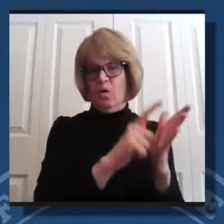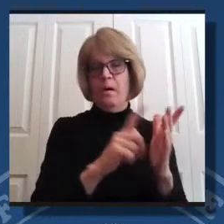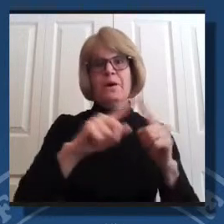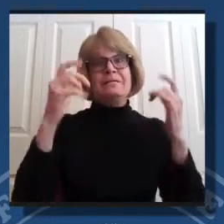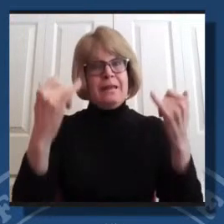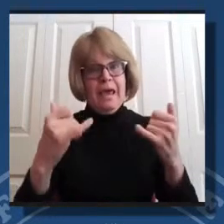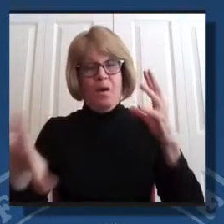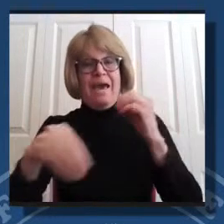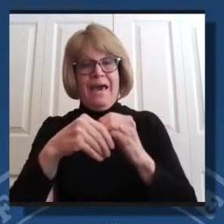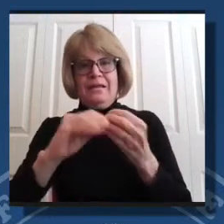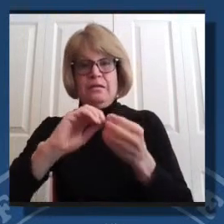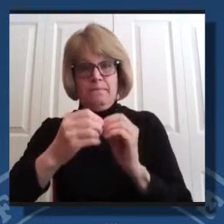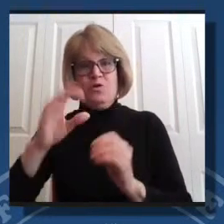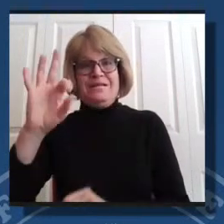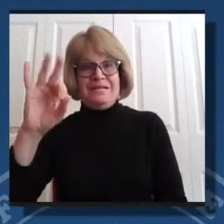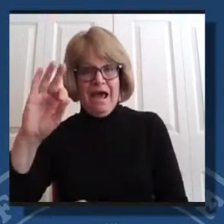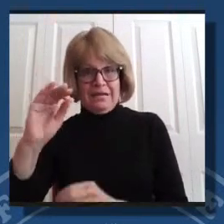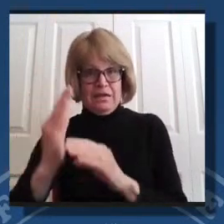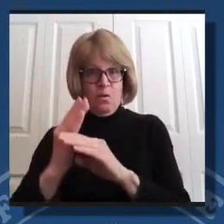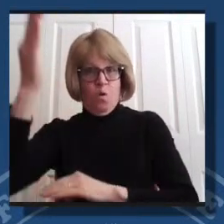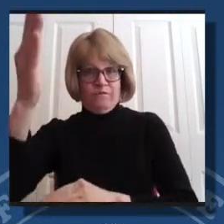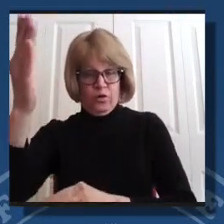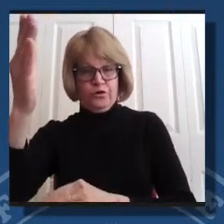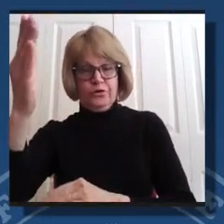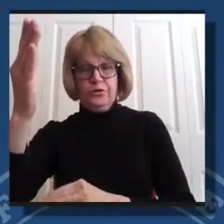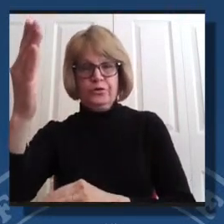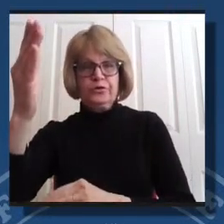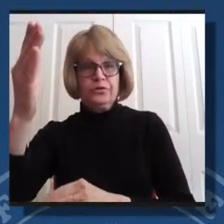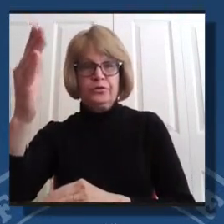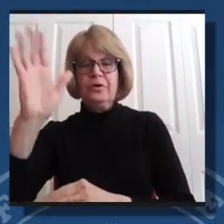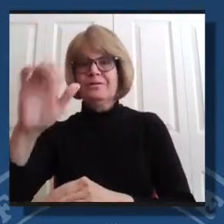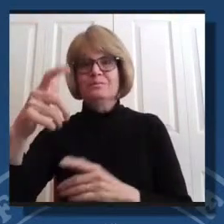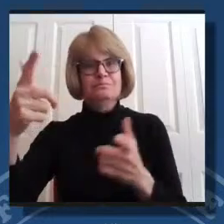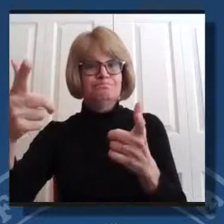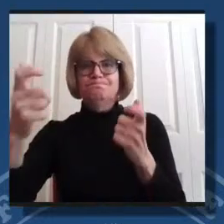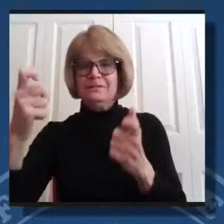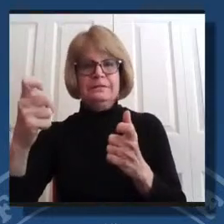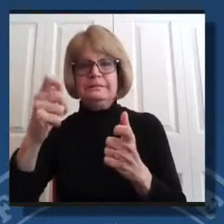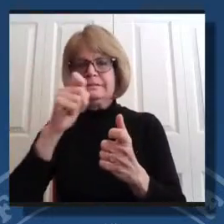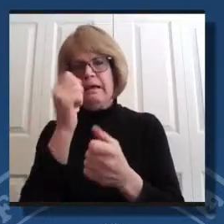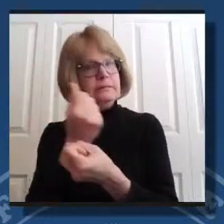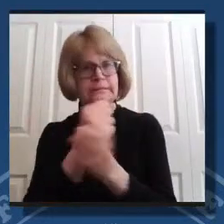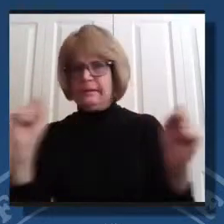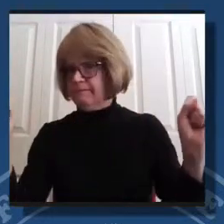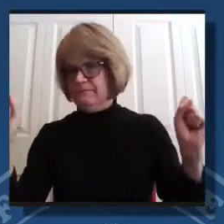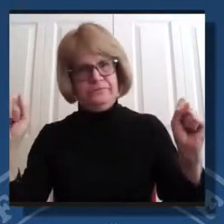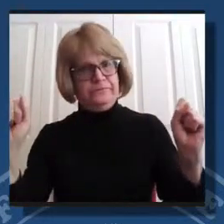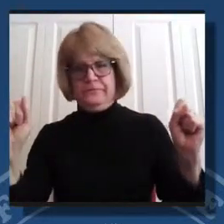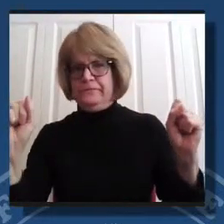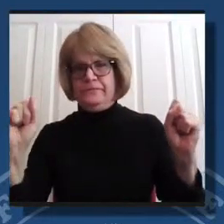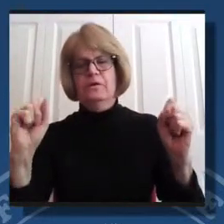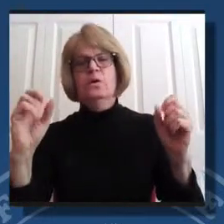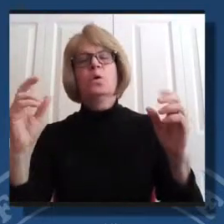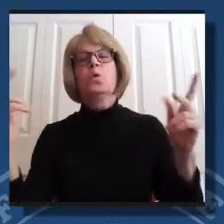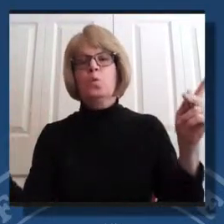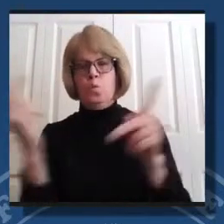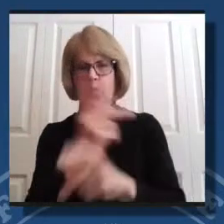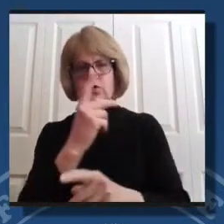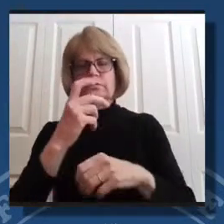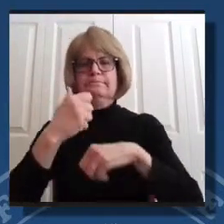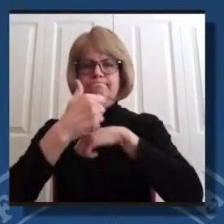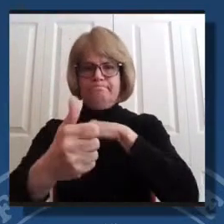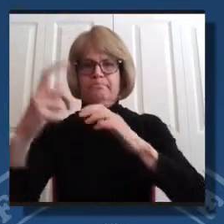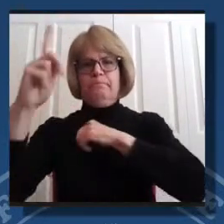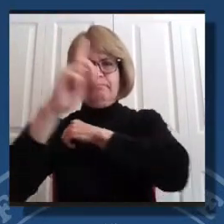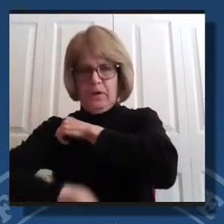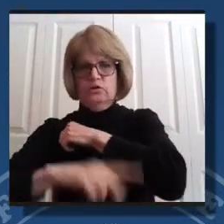hour and over will make it clear to the public such speeds are unsafe and subject to additional consequences